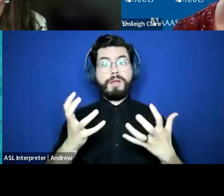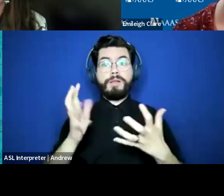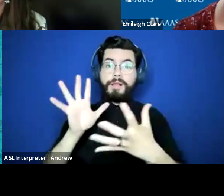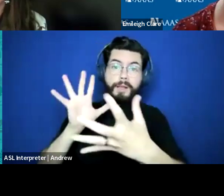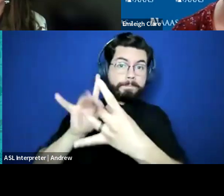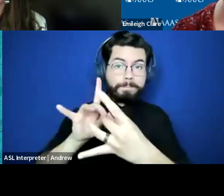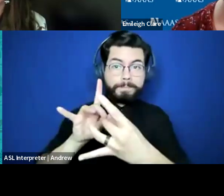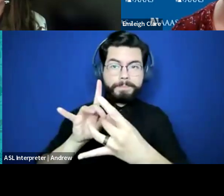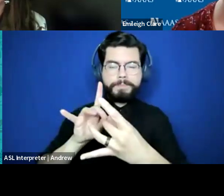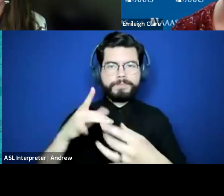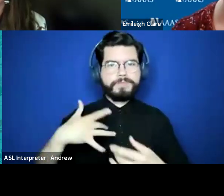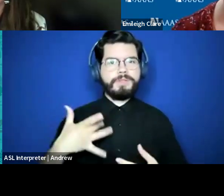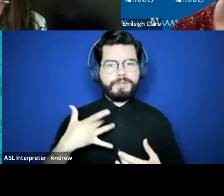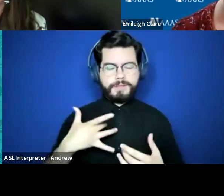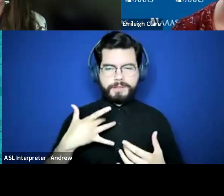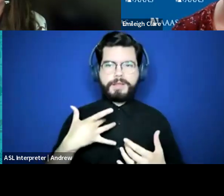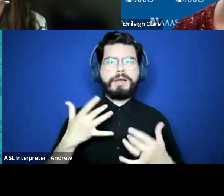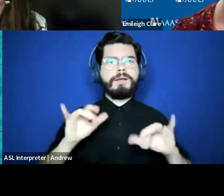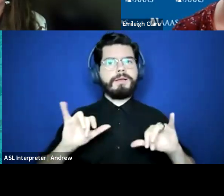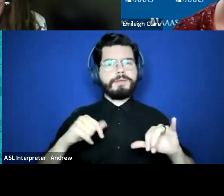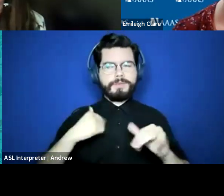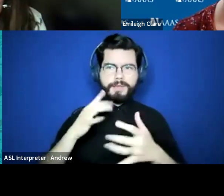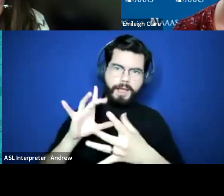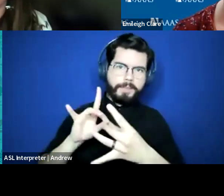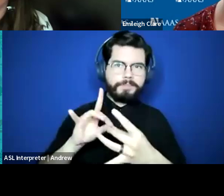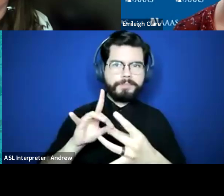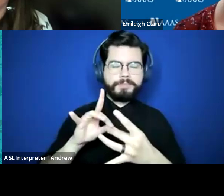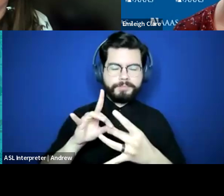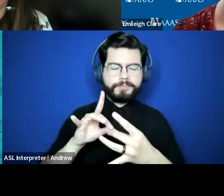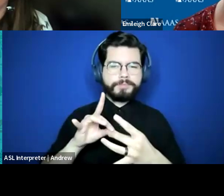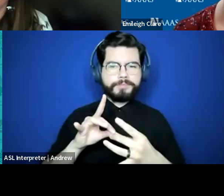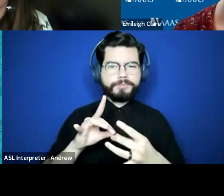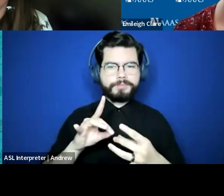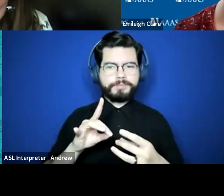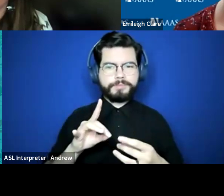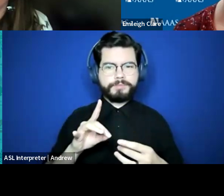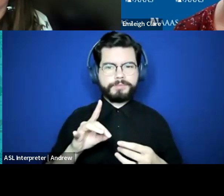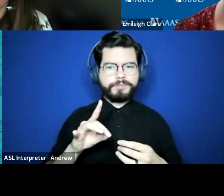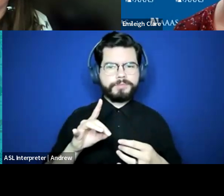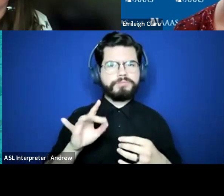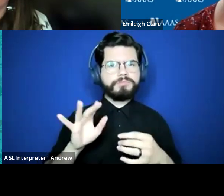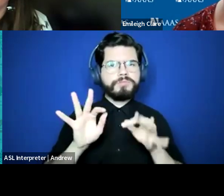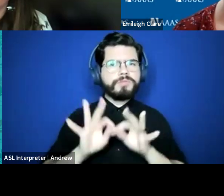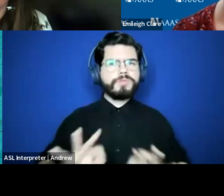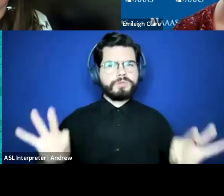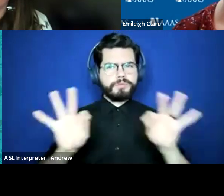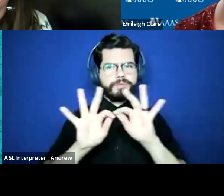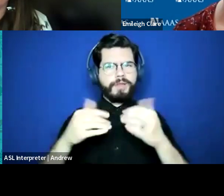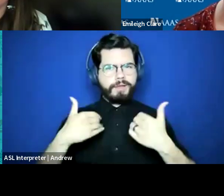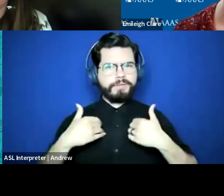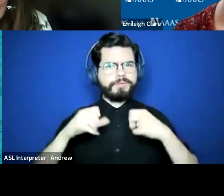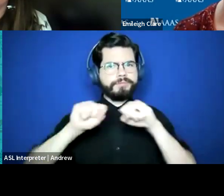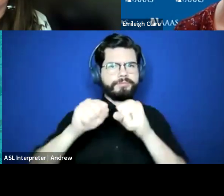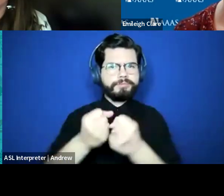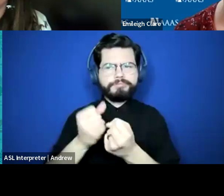of grounding, and I think it's helpful to have a network you can turn to whenever you need it, whether